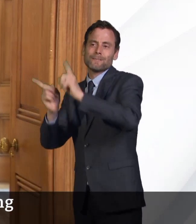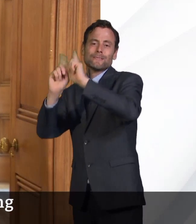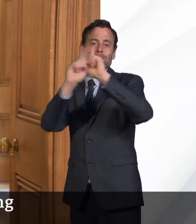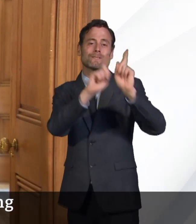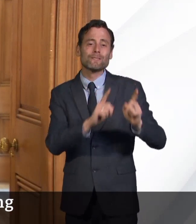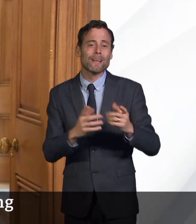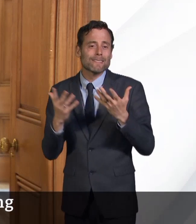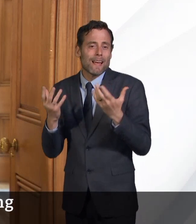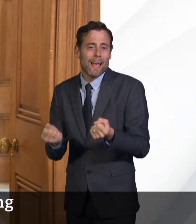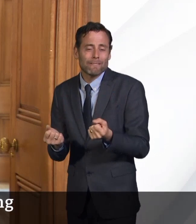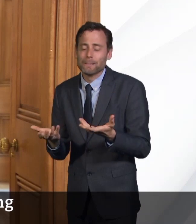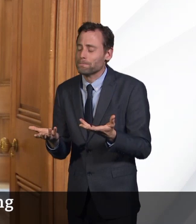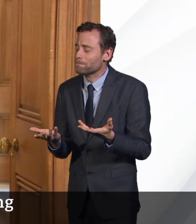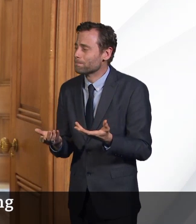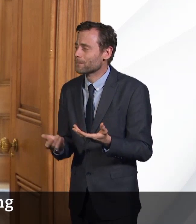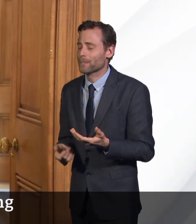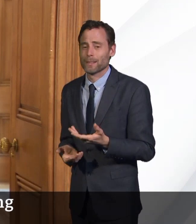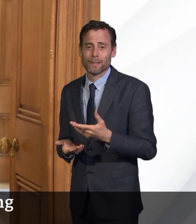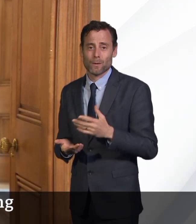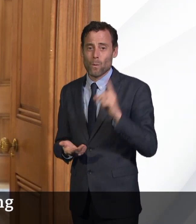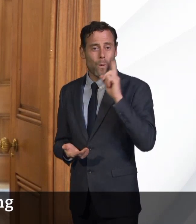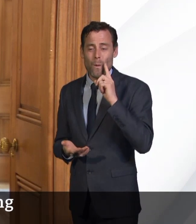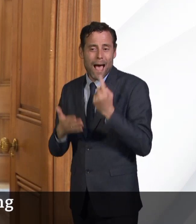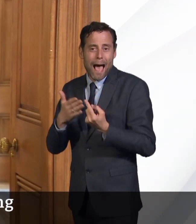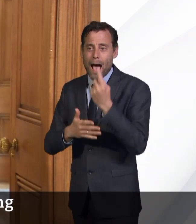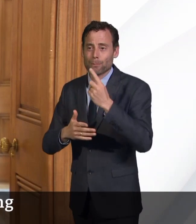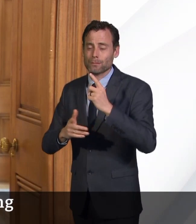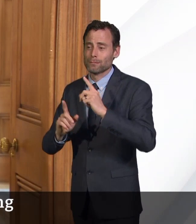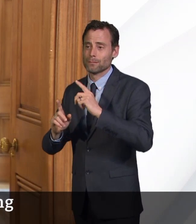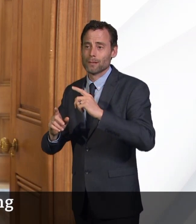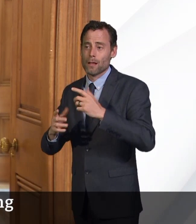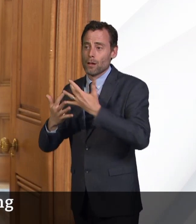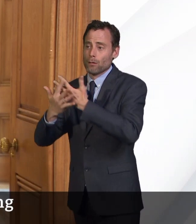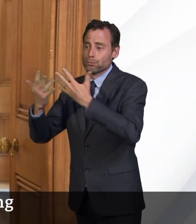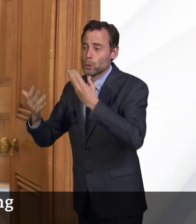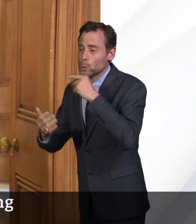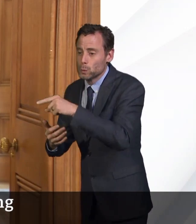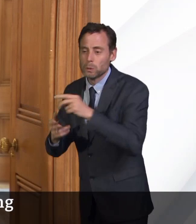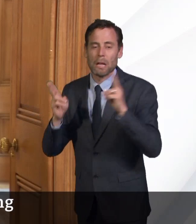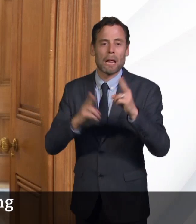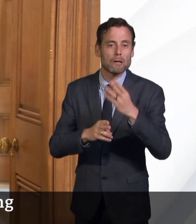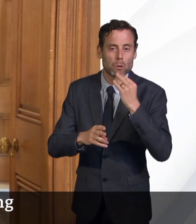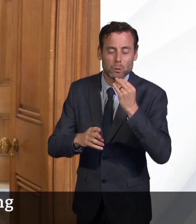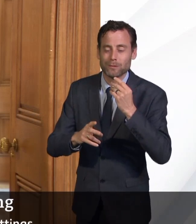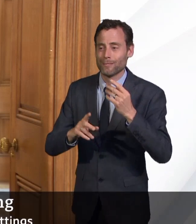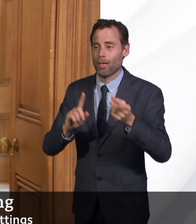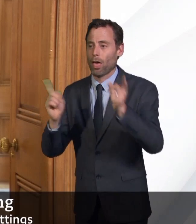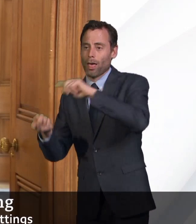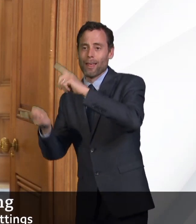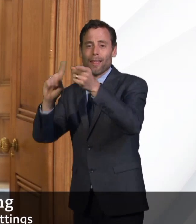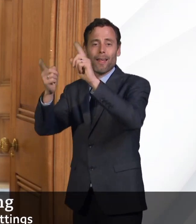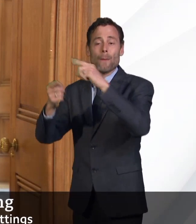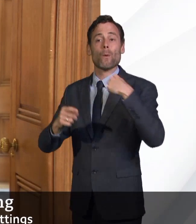in that particular local area. You're going to get those day-to-day fluctuations. I think the important thing is we set this target to